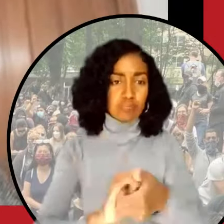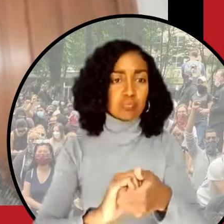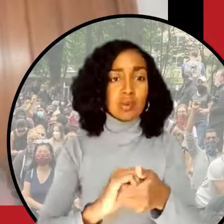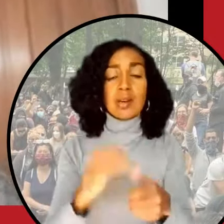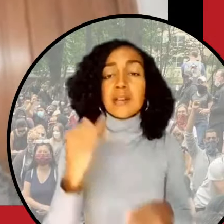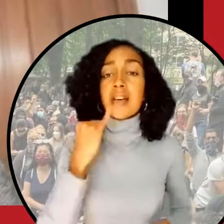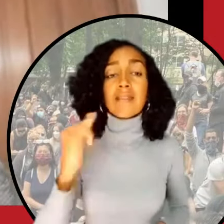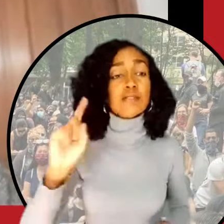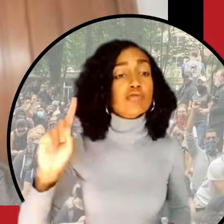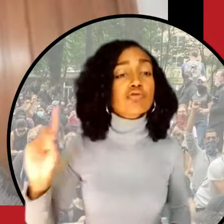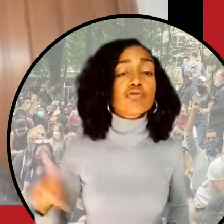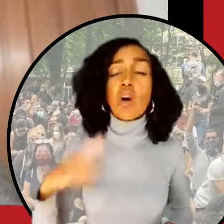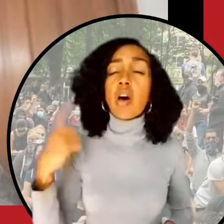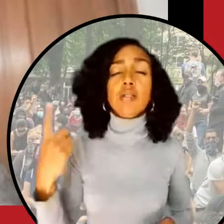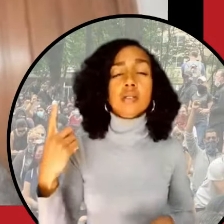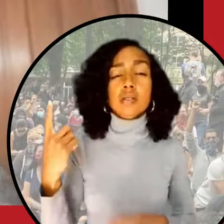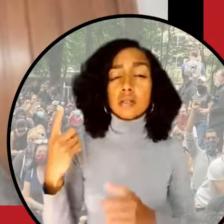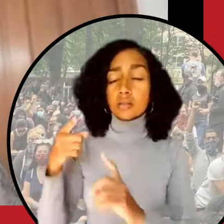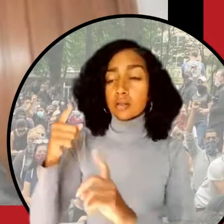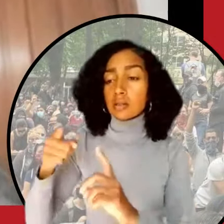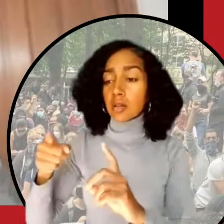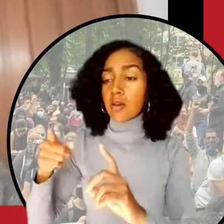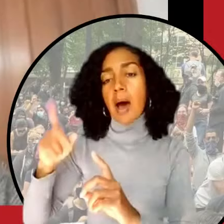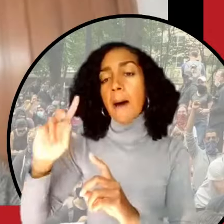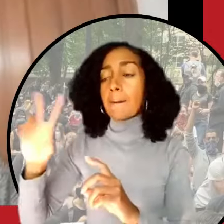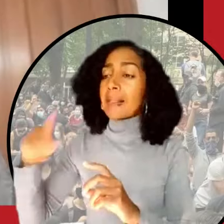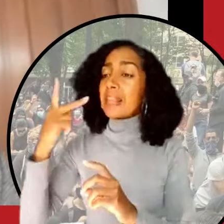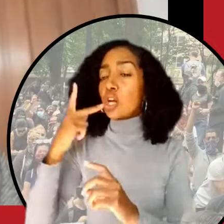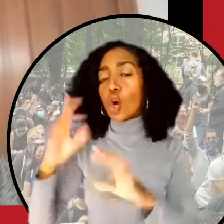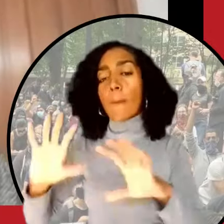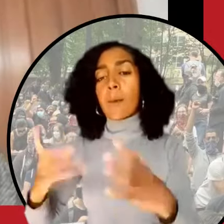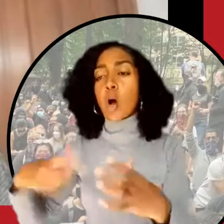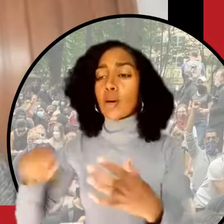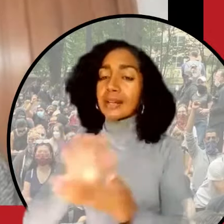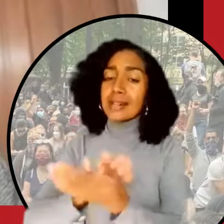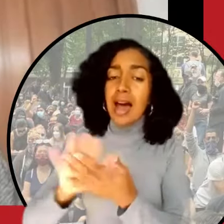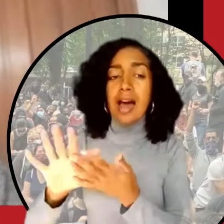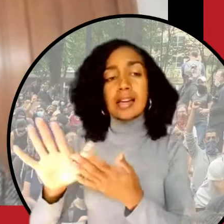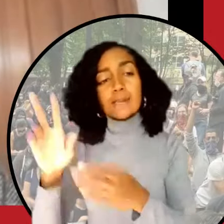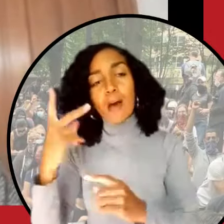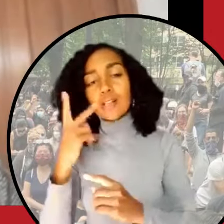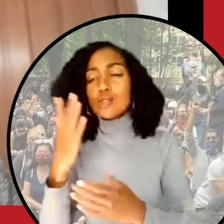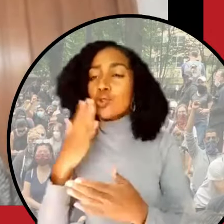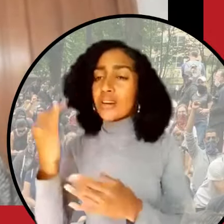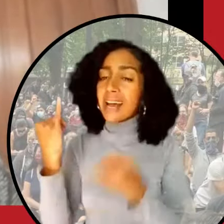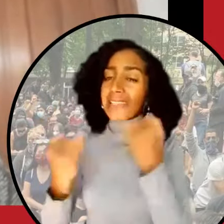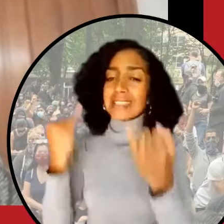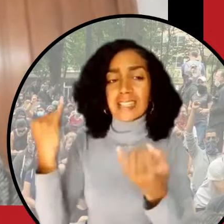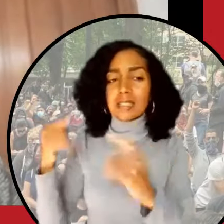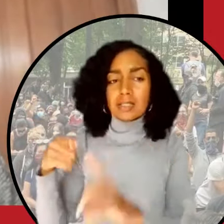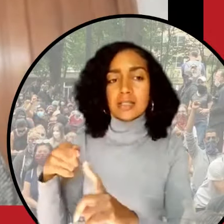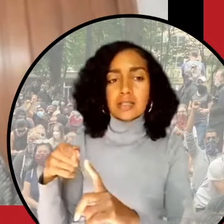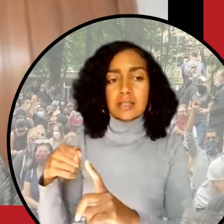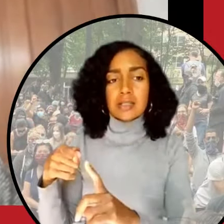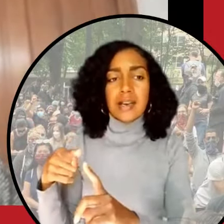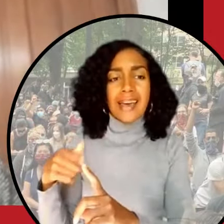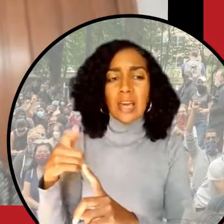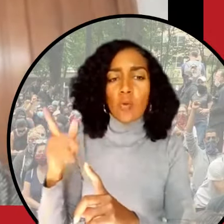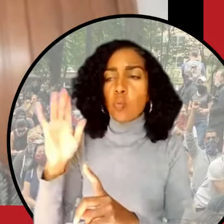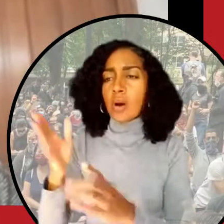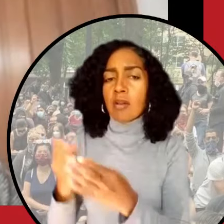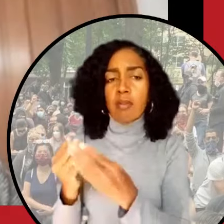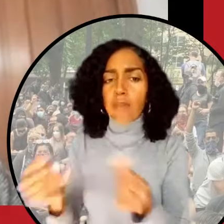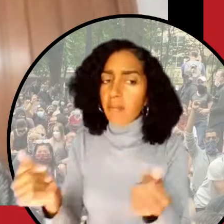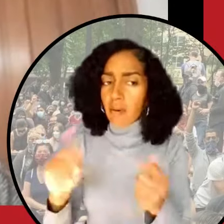organization, just a political party with nice politics and good ideas, it would have been wiped away last year when the